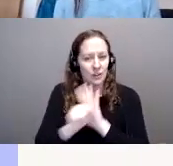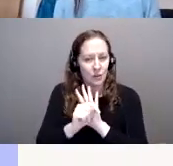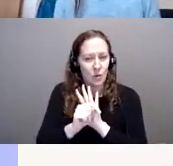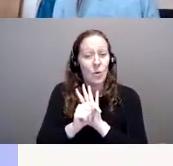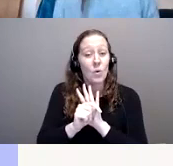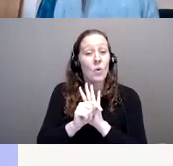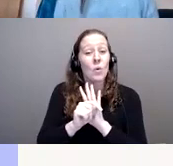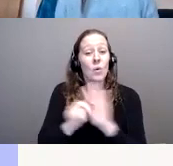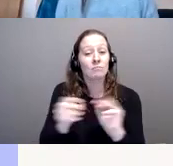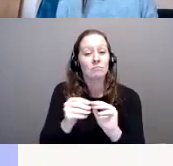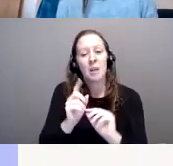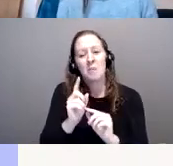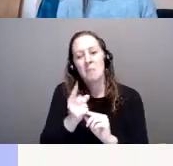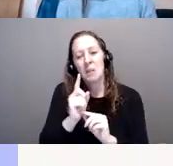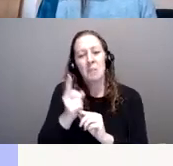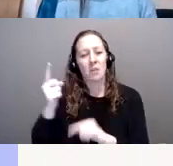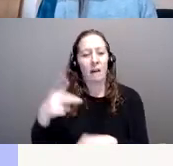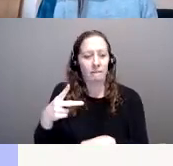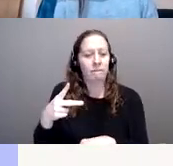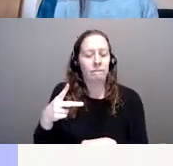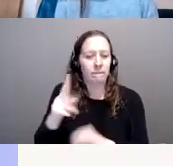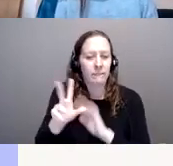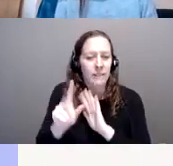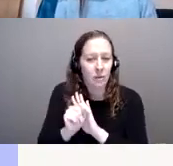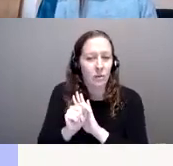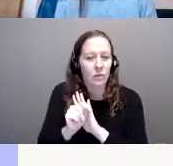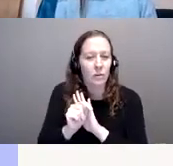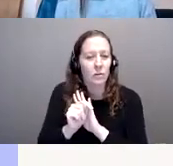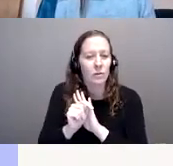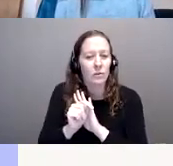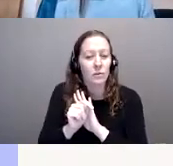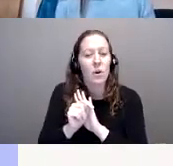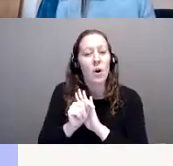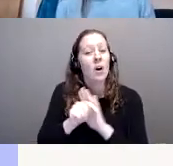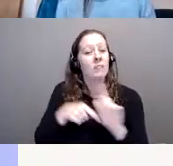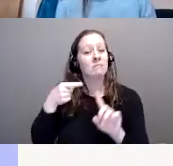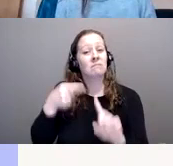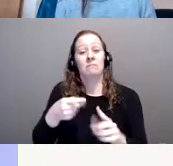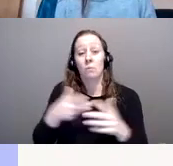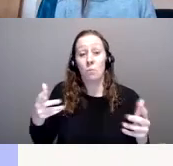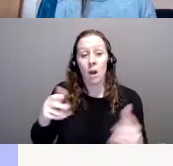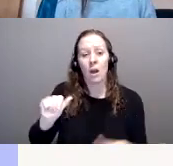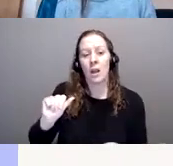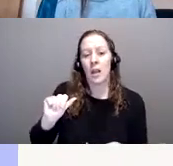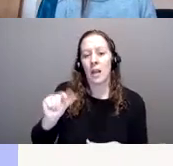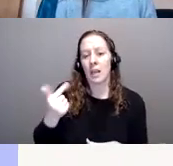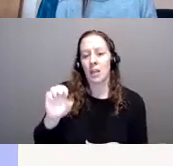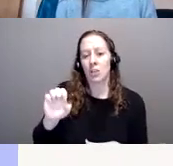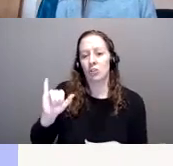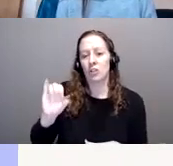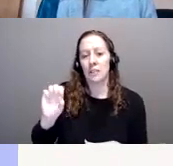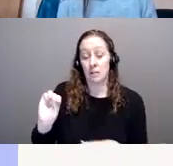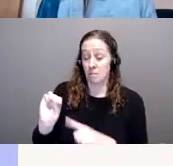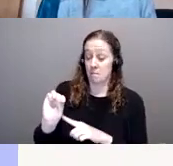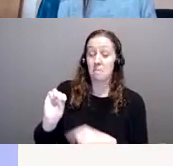half minute animated video looking at ageism, because we know that ageism is one of the underlying root